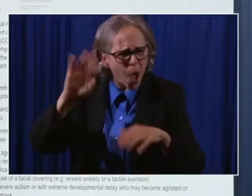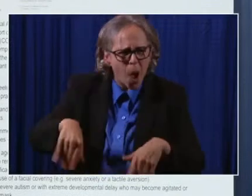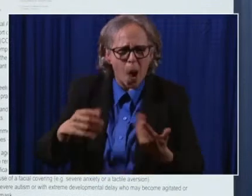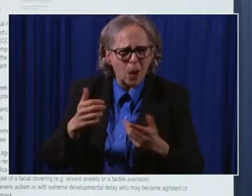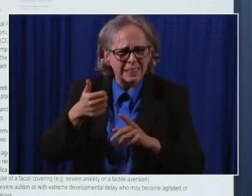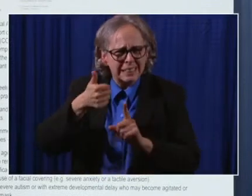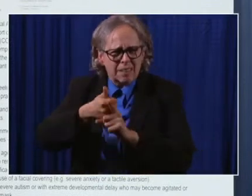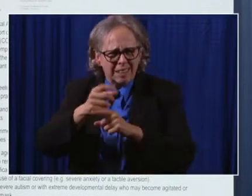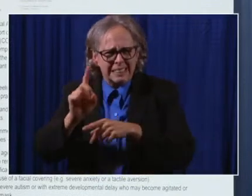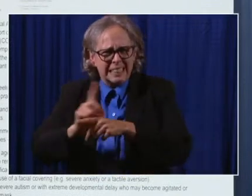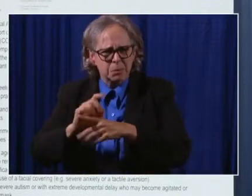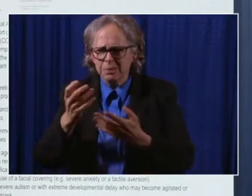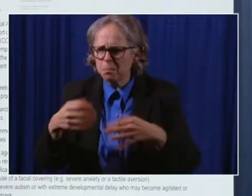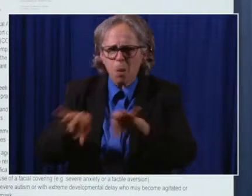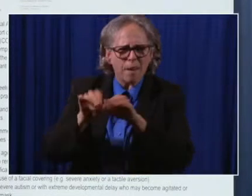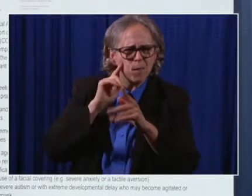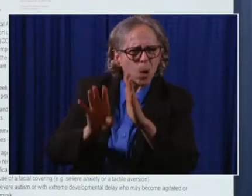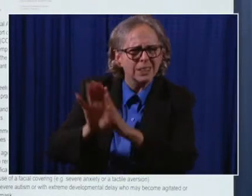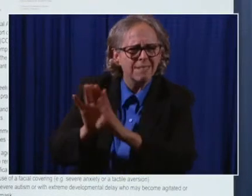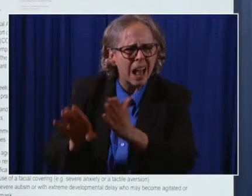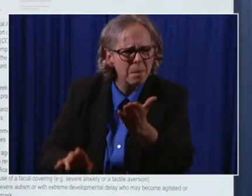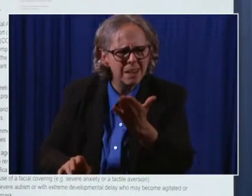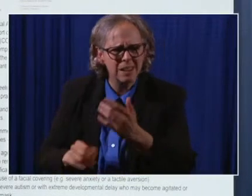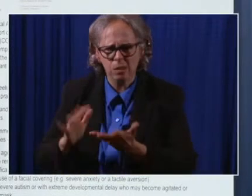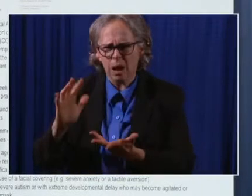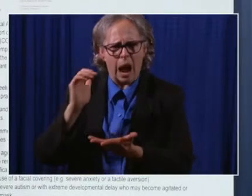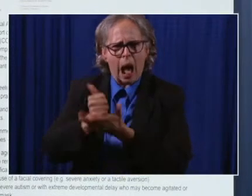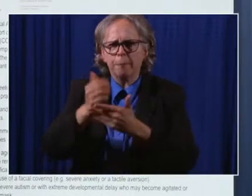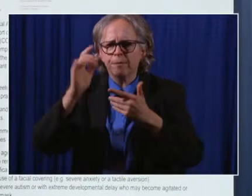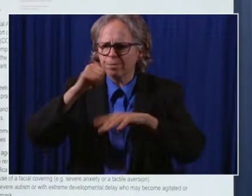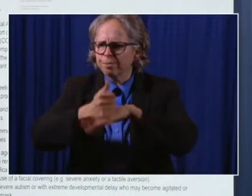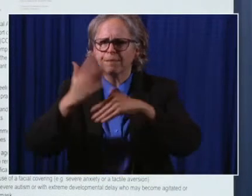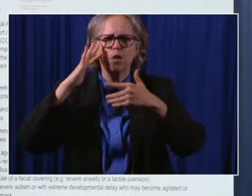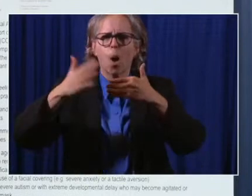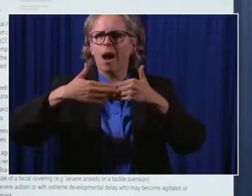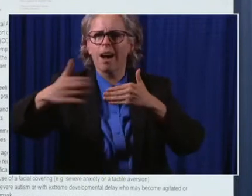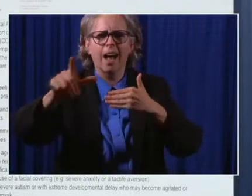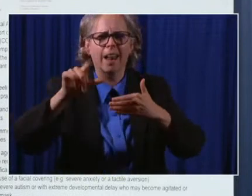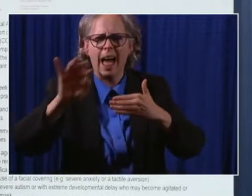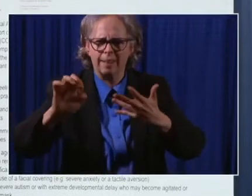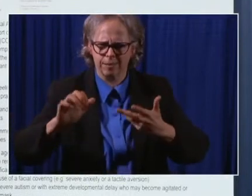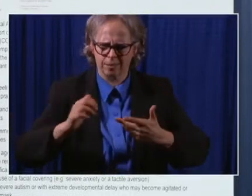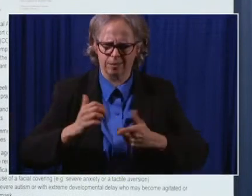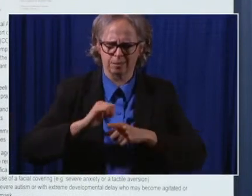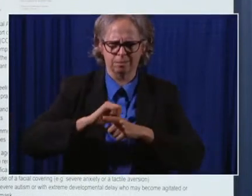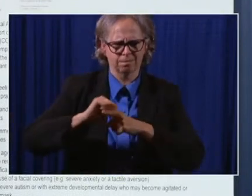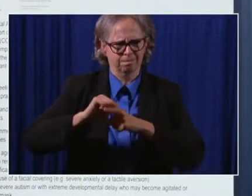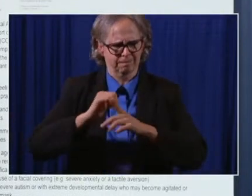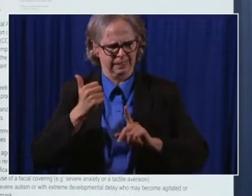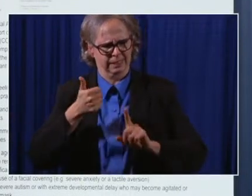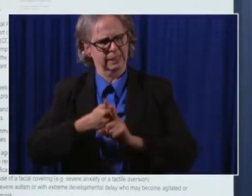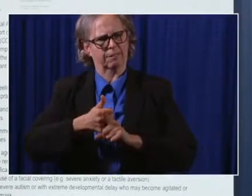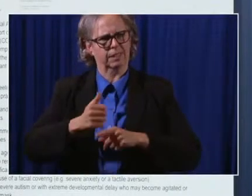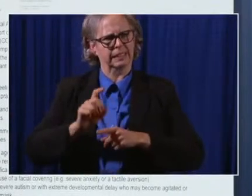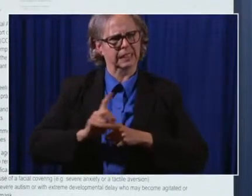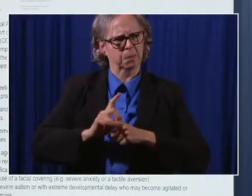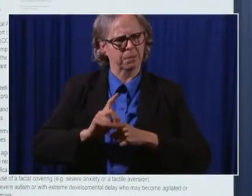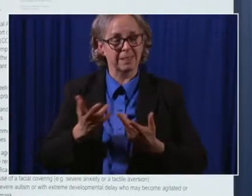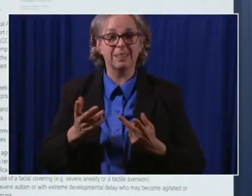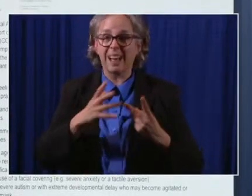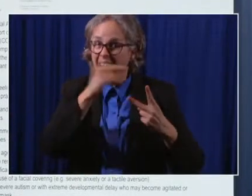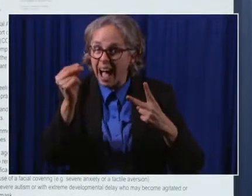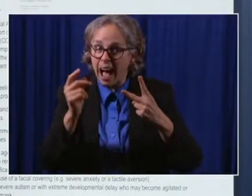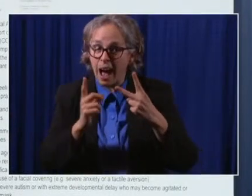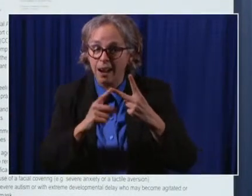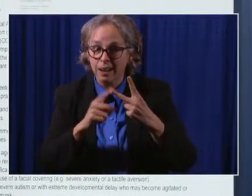bode well for that child throughout their whole life. But developing that self-discipline, working for a cause bigger than